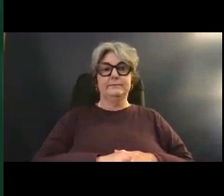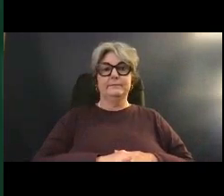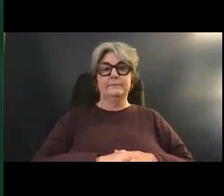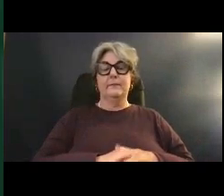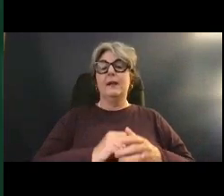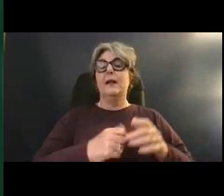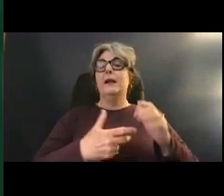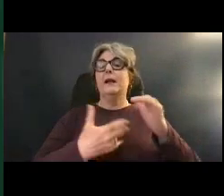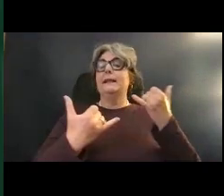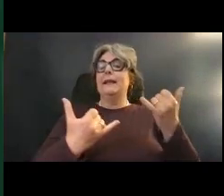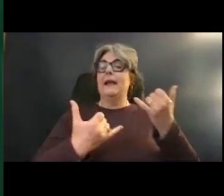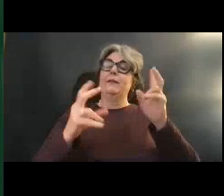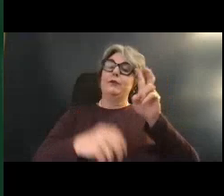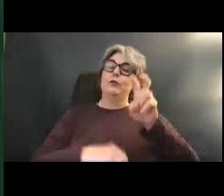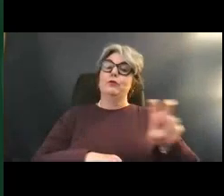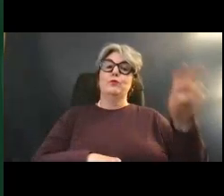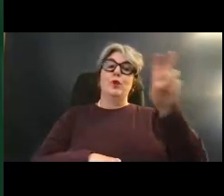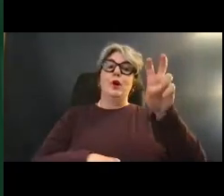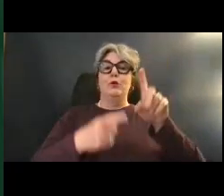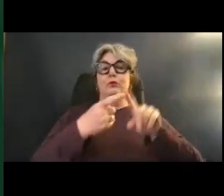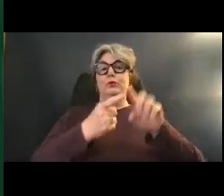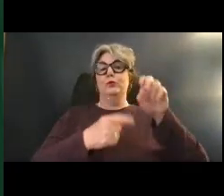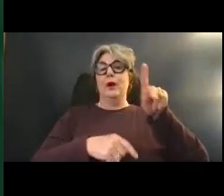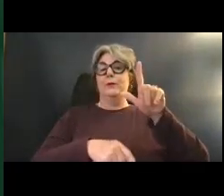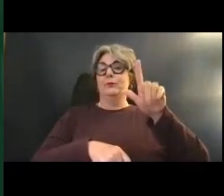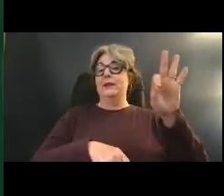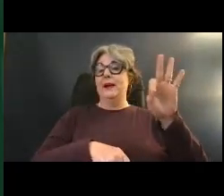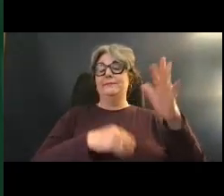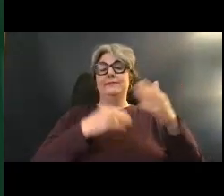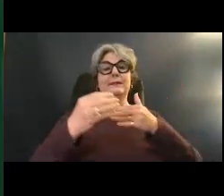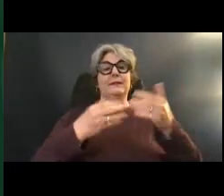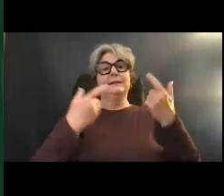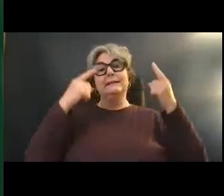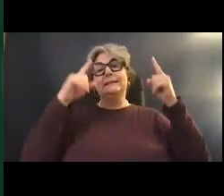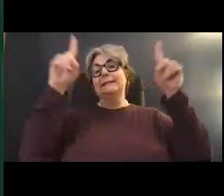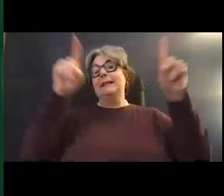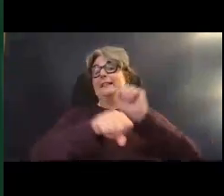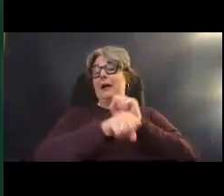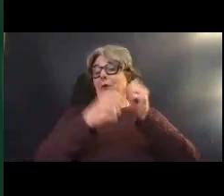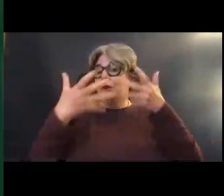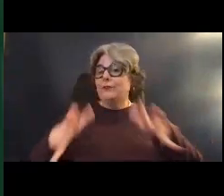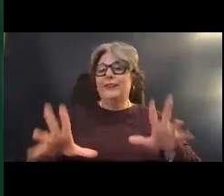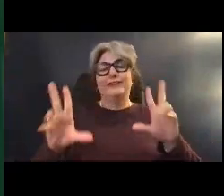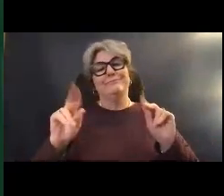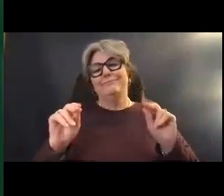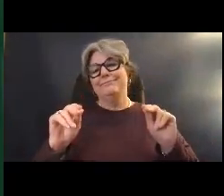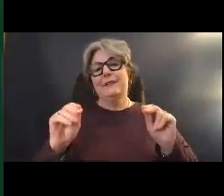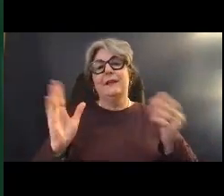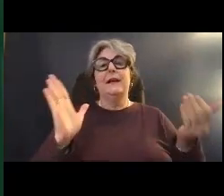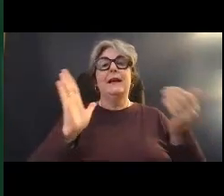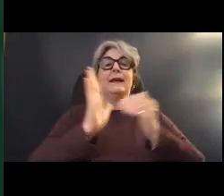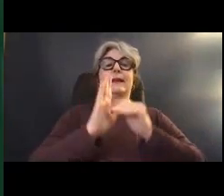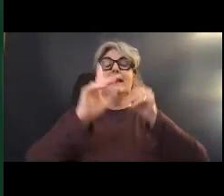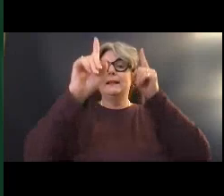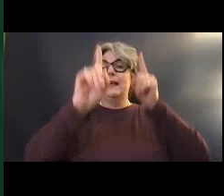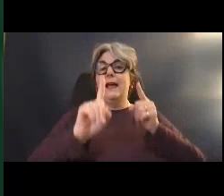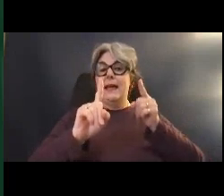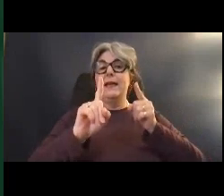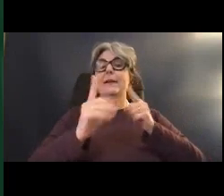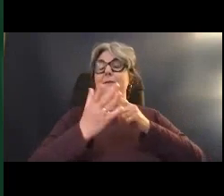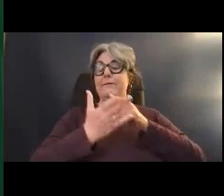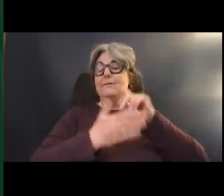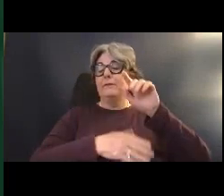Transitioning into the road to COP29 and beyond, despite tremendous success, our work is not done. Again, Aim for Climate is a 5-year initiative